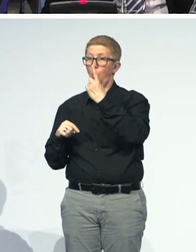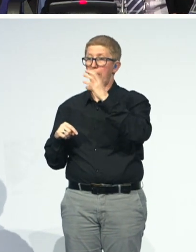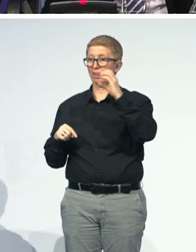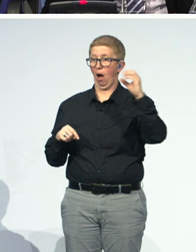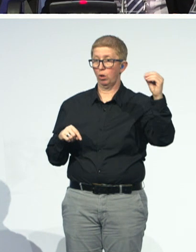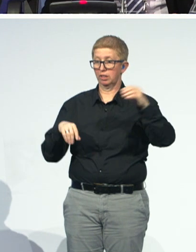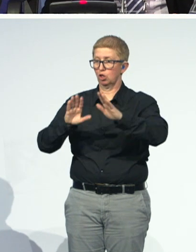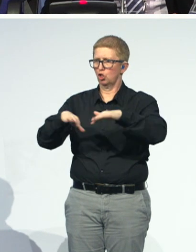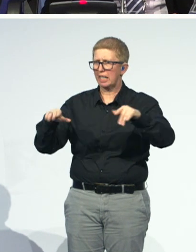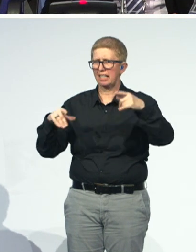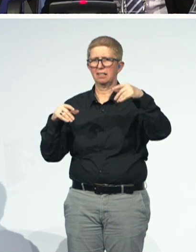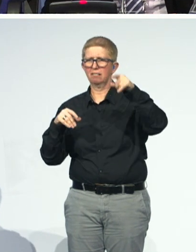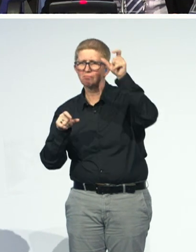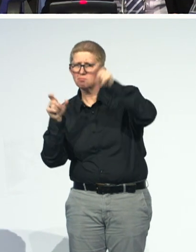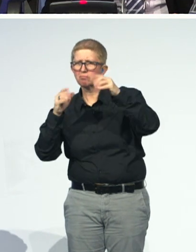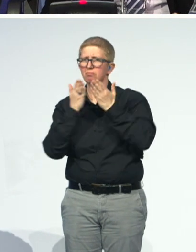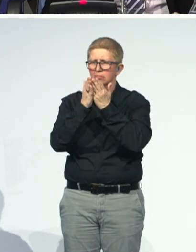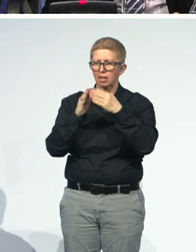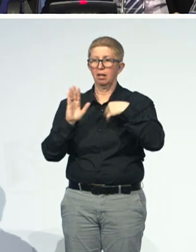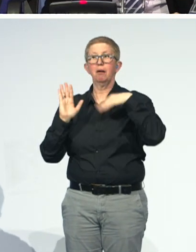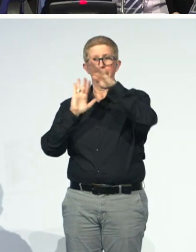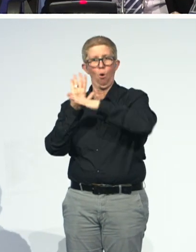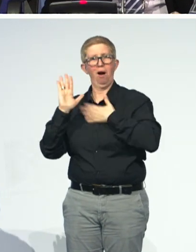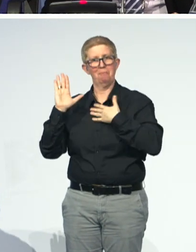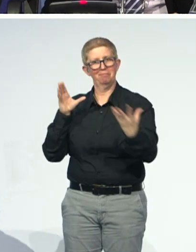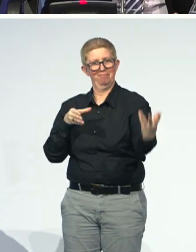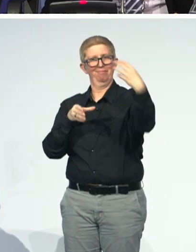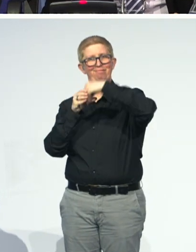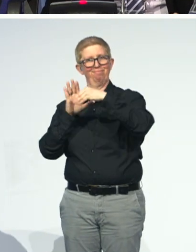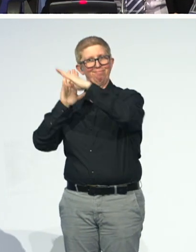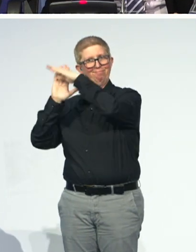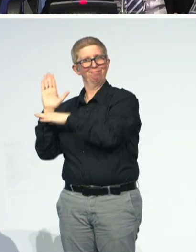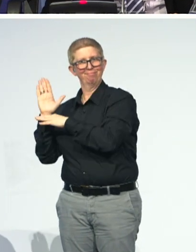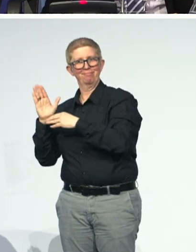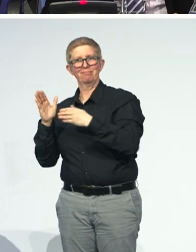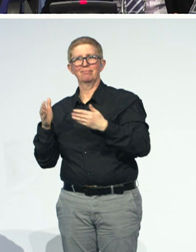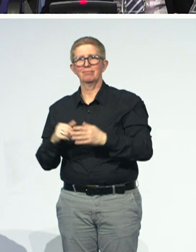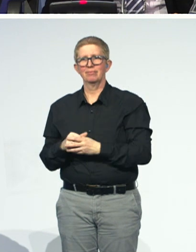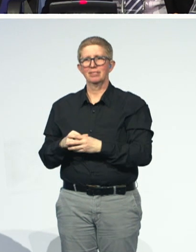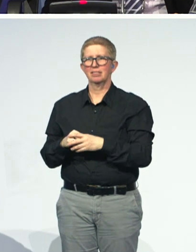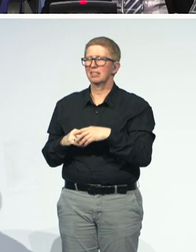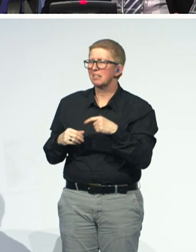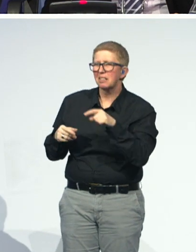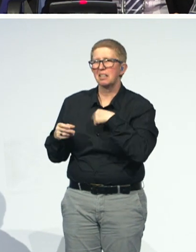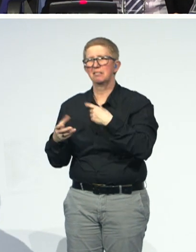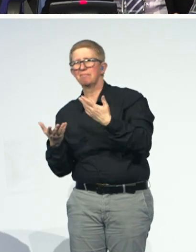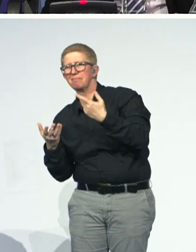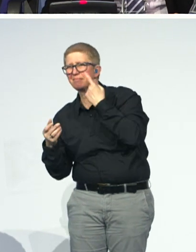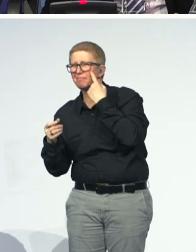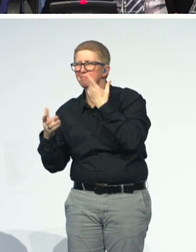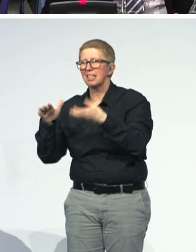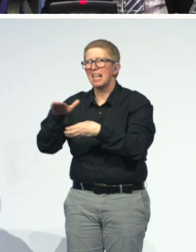still looking for some results or empirical findings from these hearing